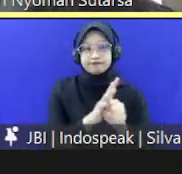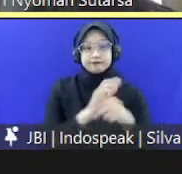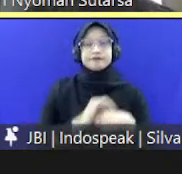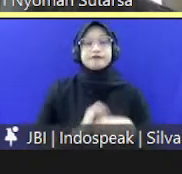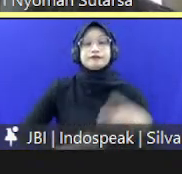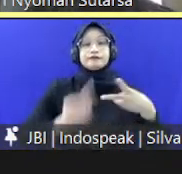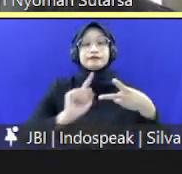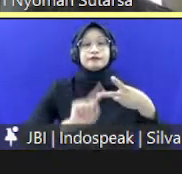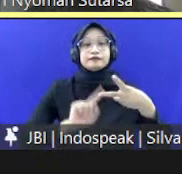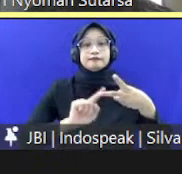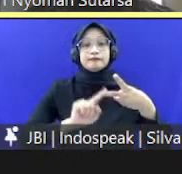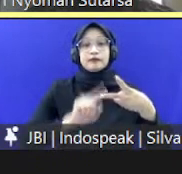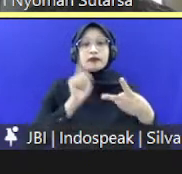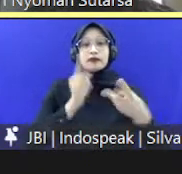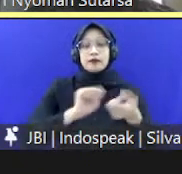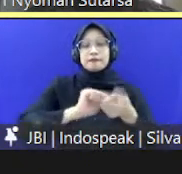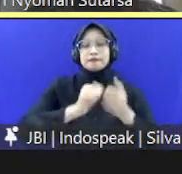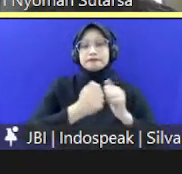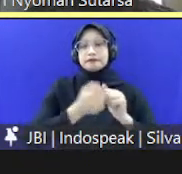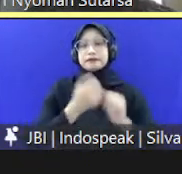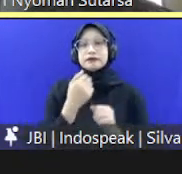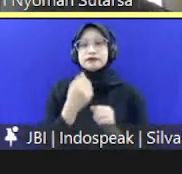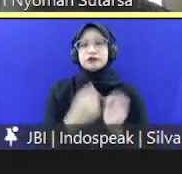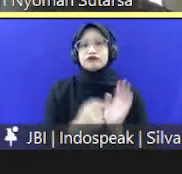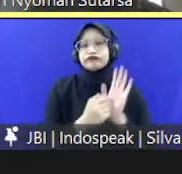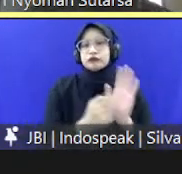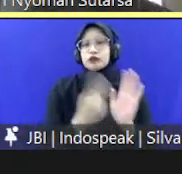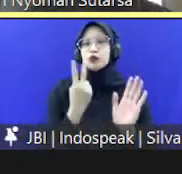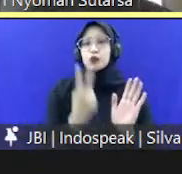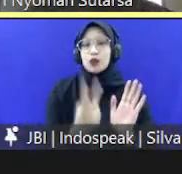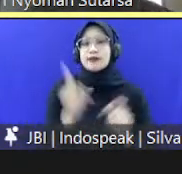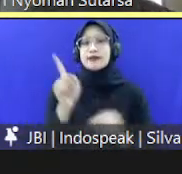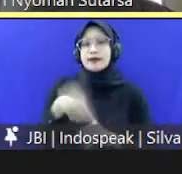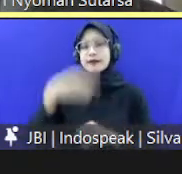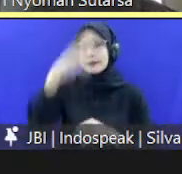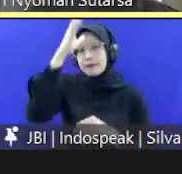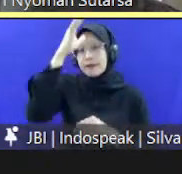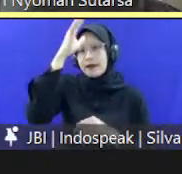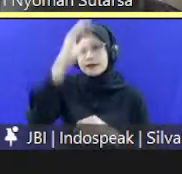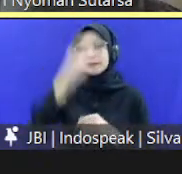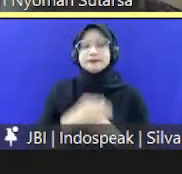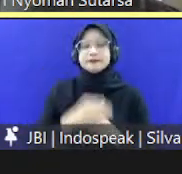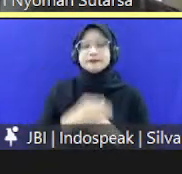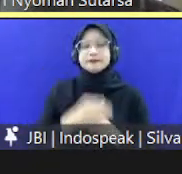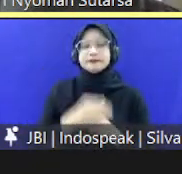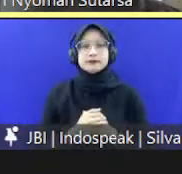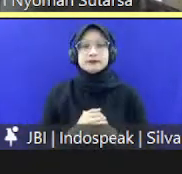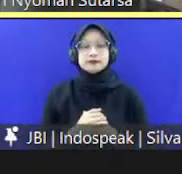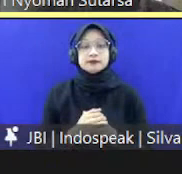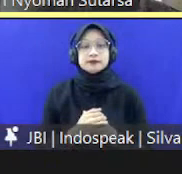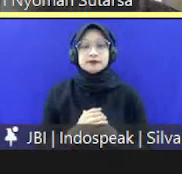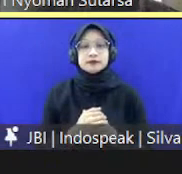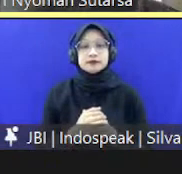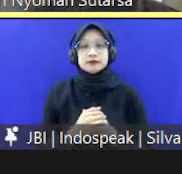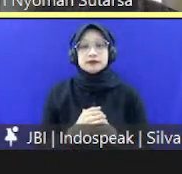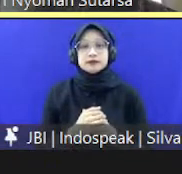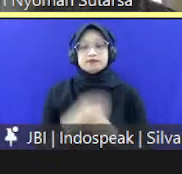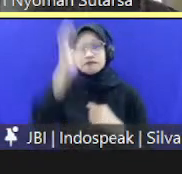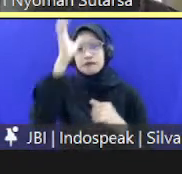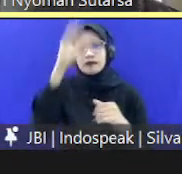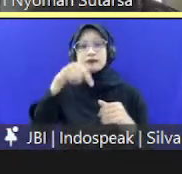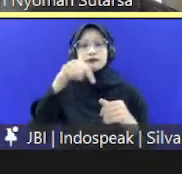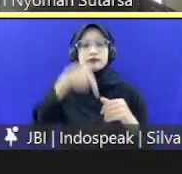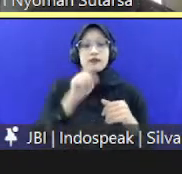studies from Bali province in West Bali and Denpasar city in the central of Bali